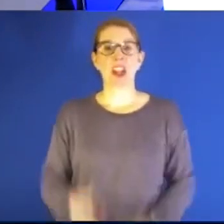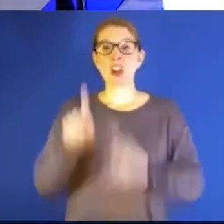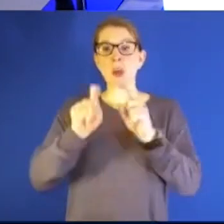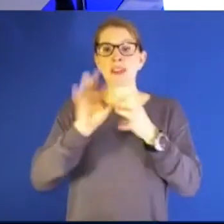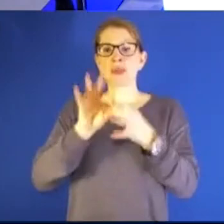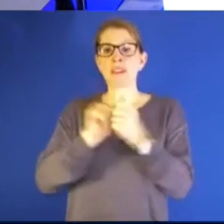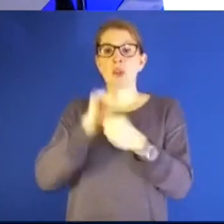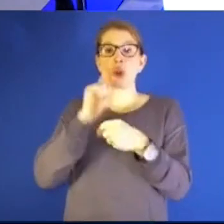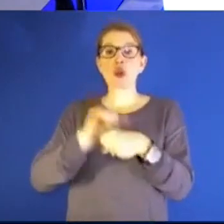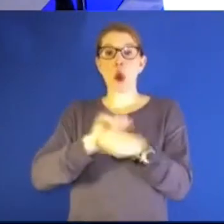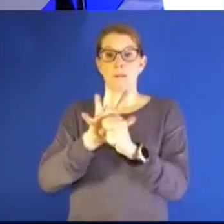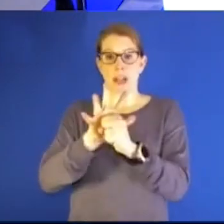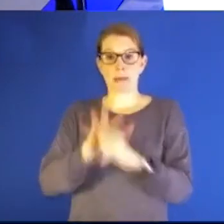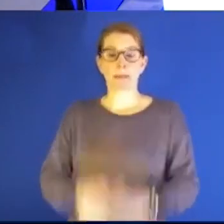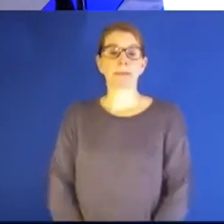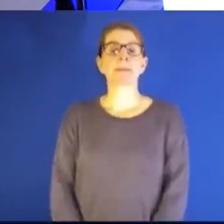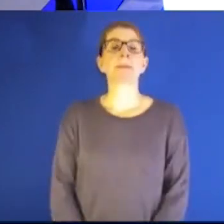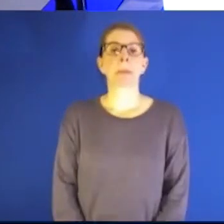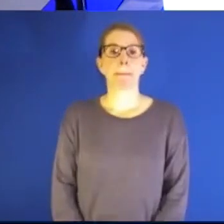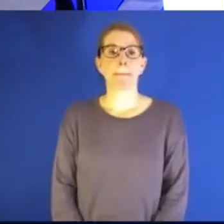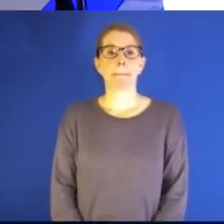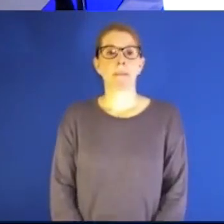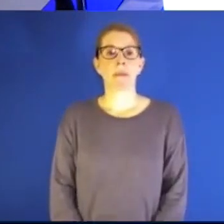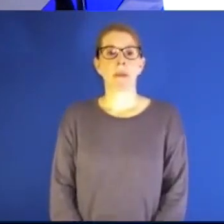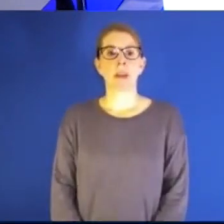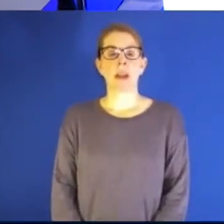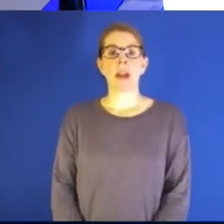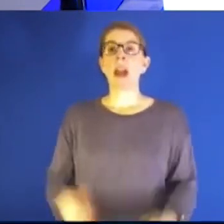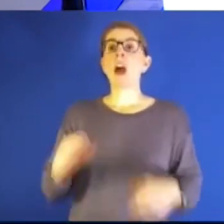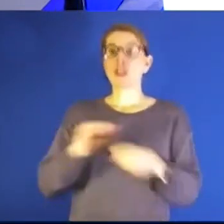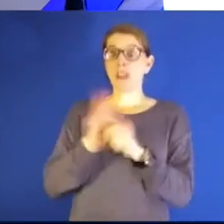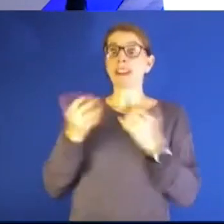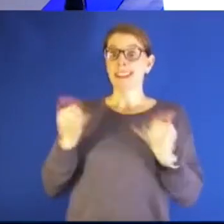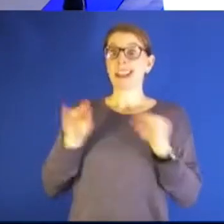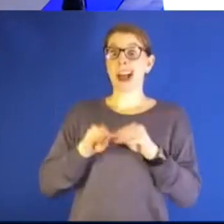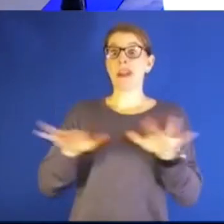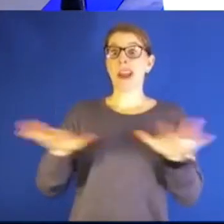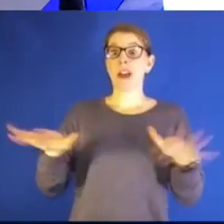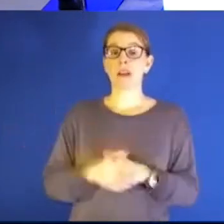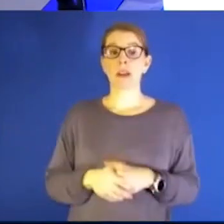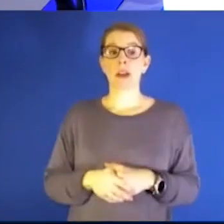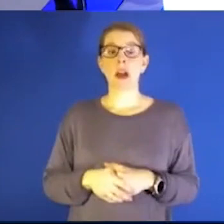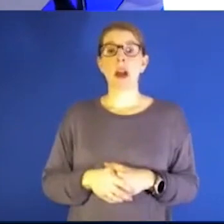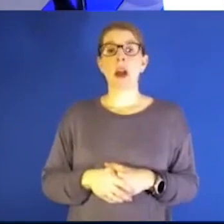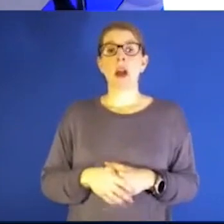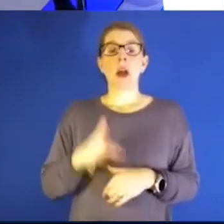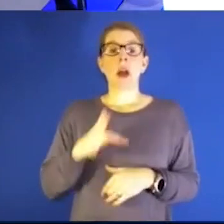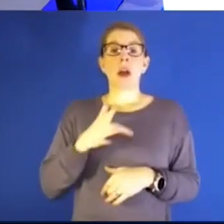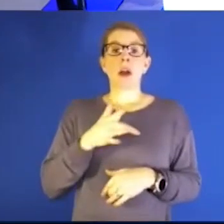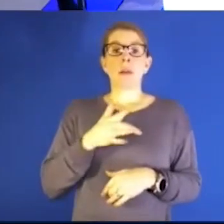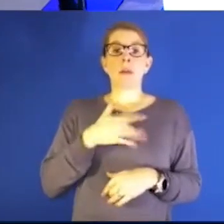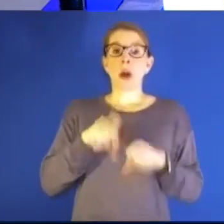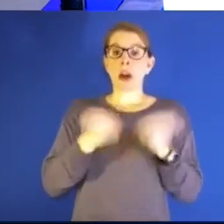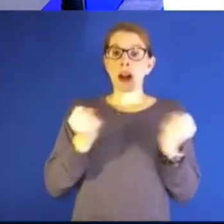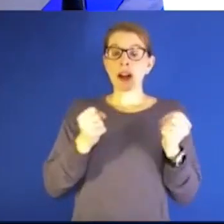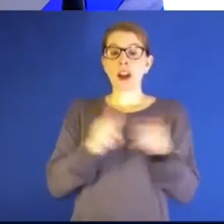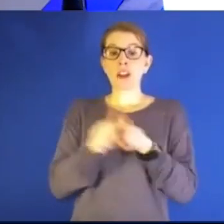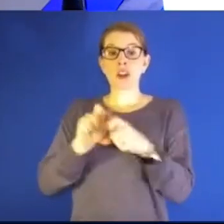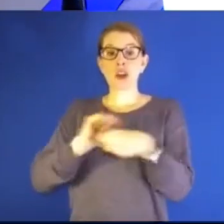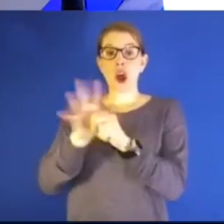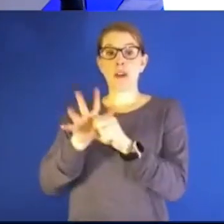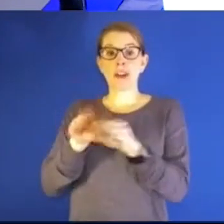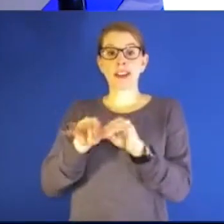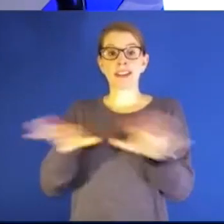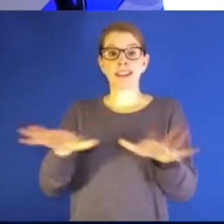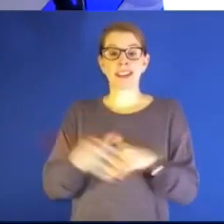yes. It's like it's still out there. I'm gonna It start is almost seeing like it's still. the Broken up hearts in and the air COVID, they changing never over go again. away. We're talking about other things other than COVID.